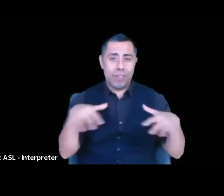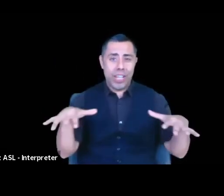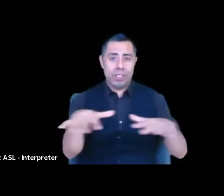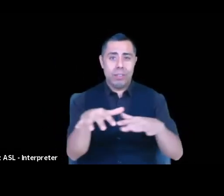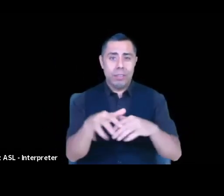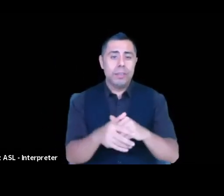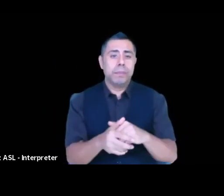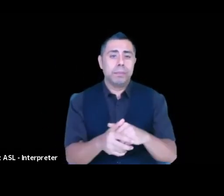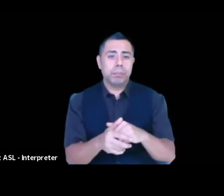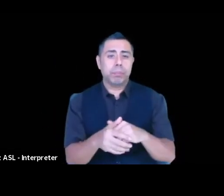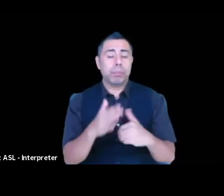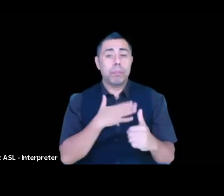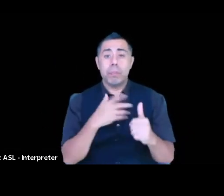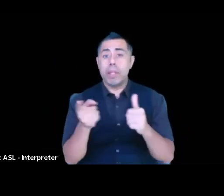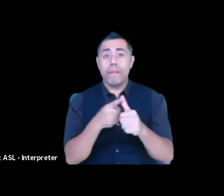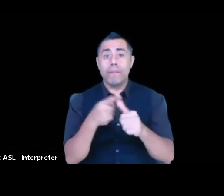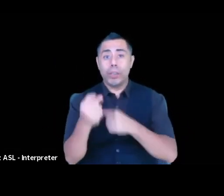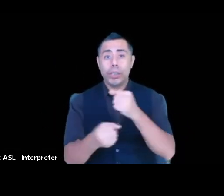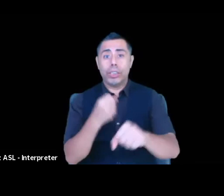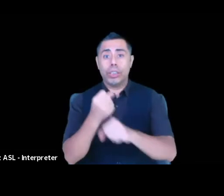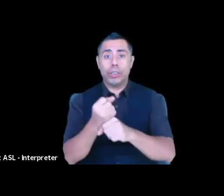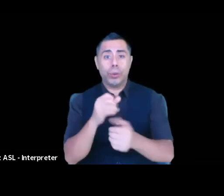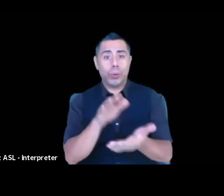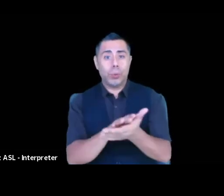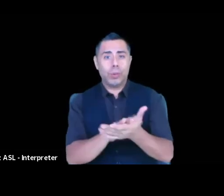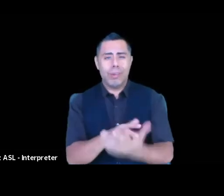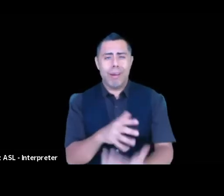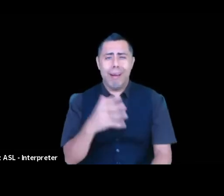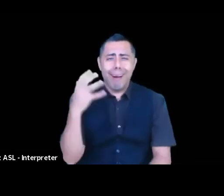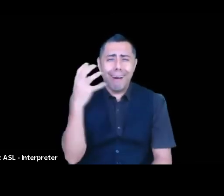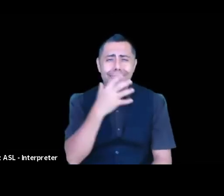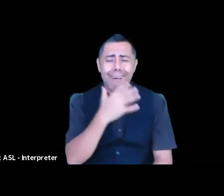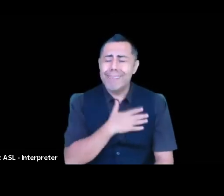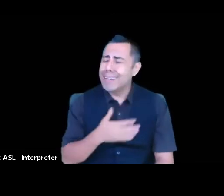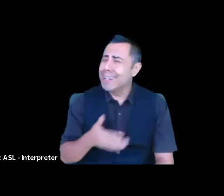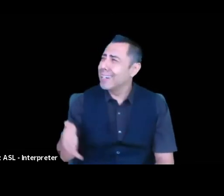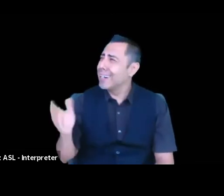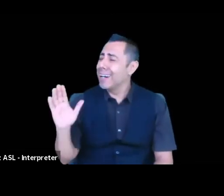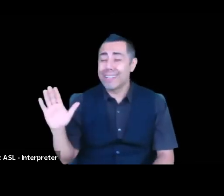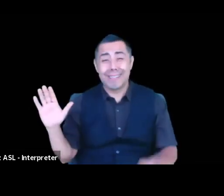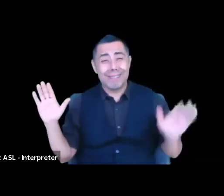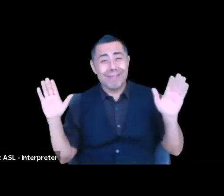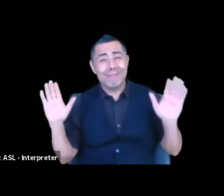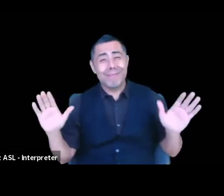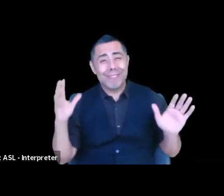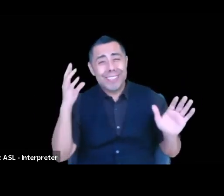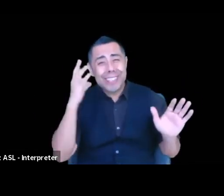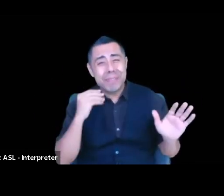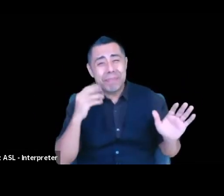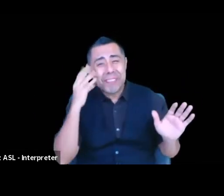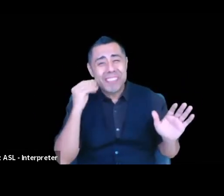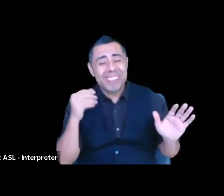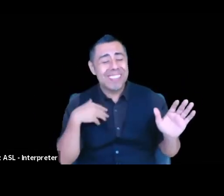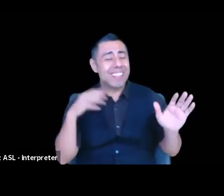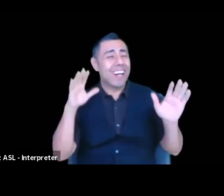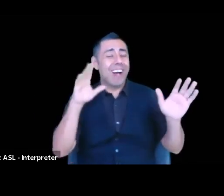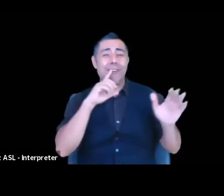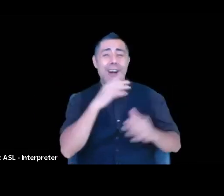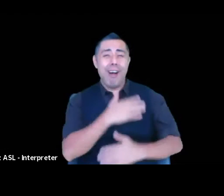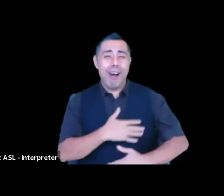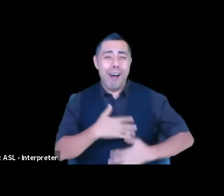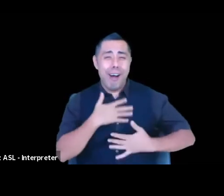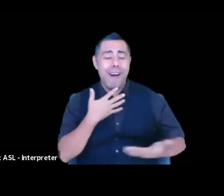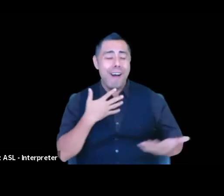My first year of school, oh my God, it was such a great experience. I had such a great time. I enjoyed being with everybody.